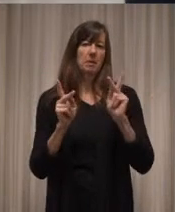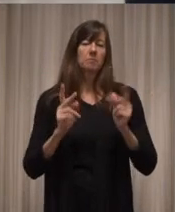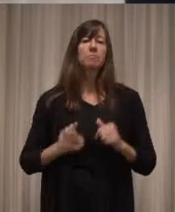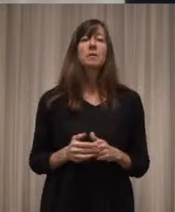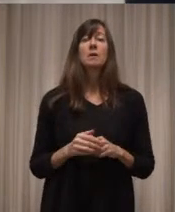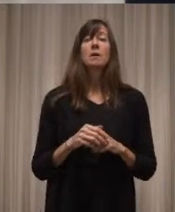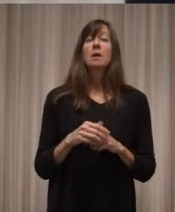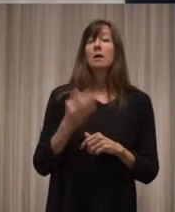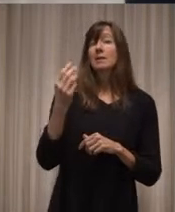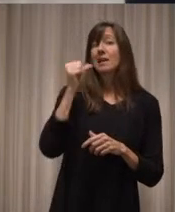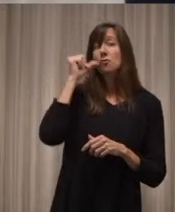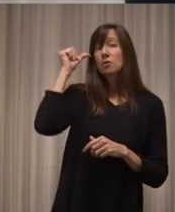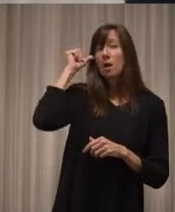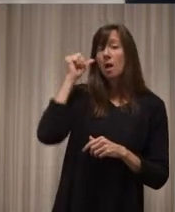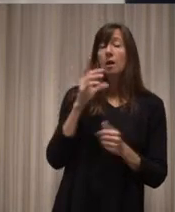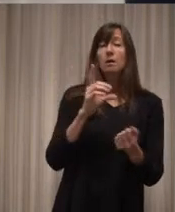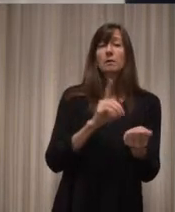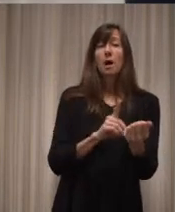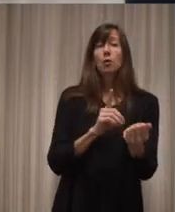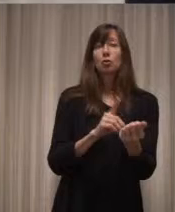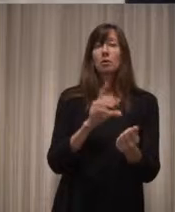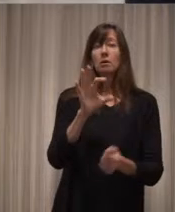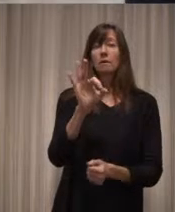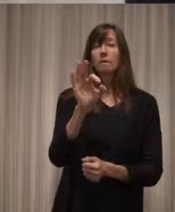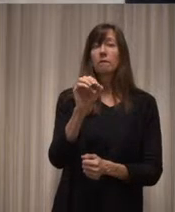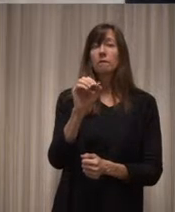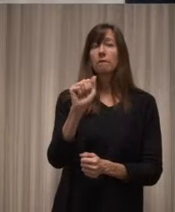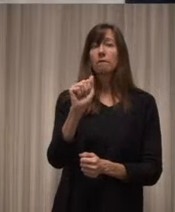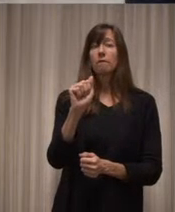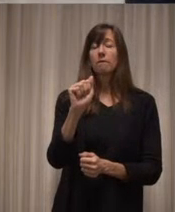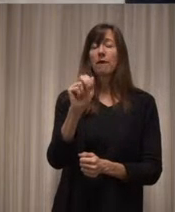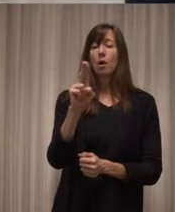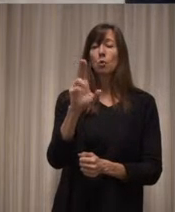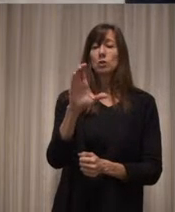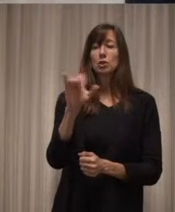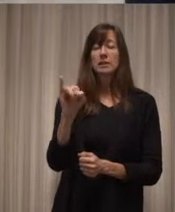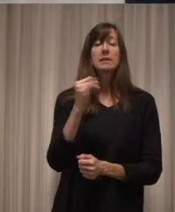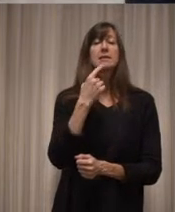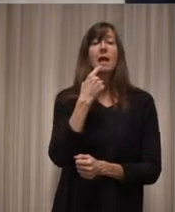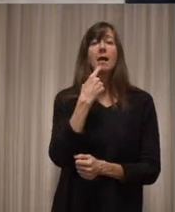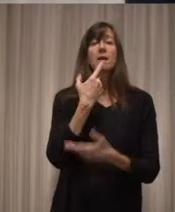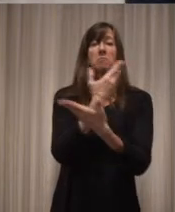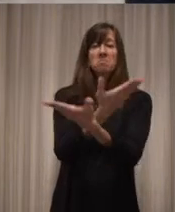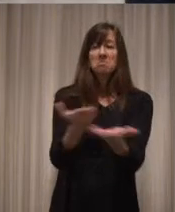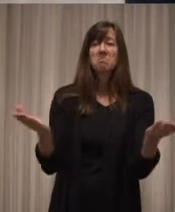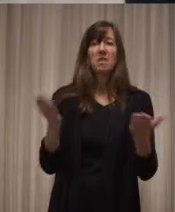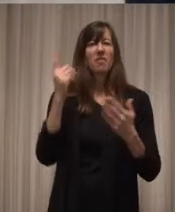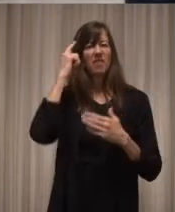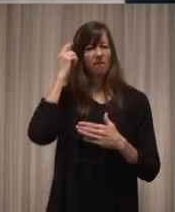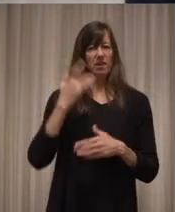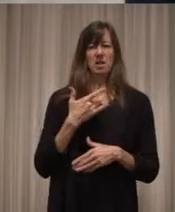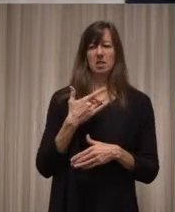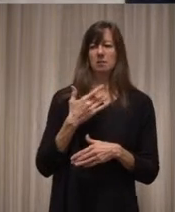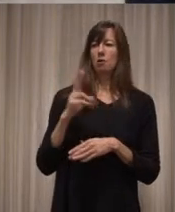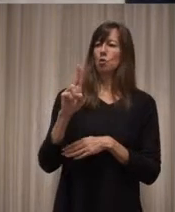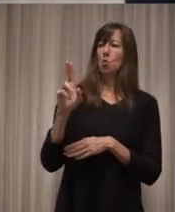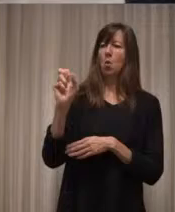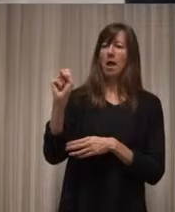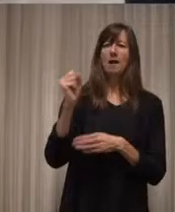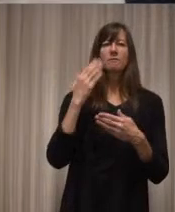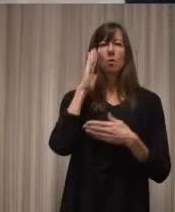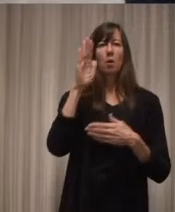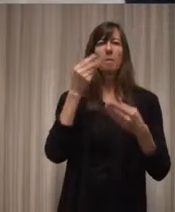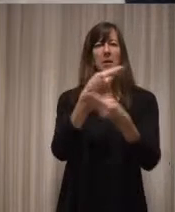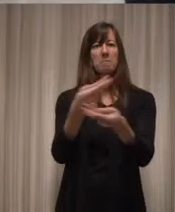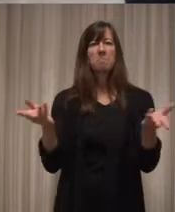he believes by April and May in the U.S. broadly, there will be widespread availability of the vaccine